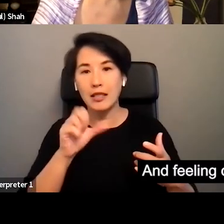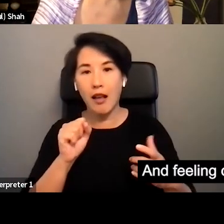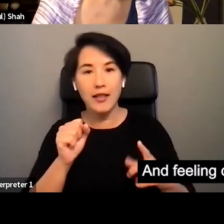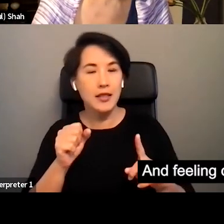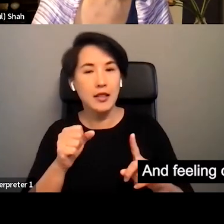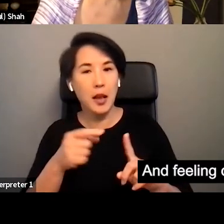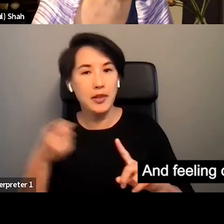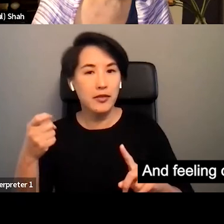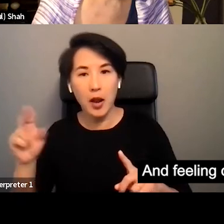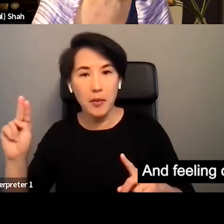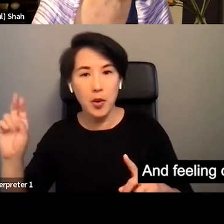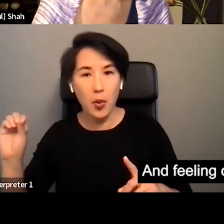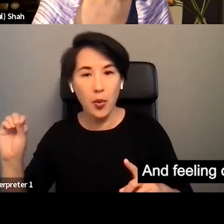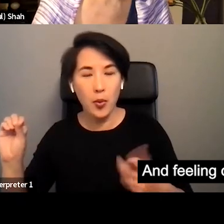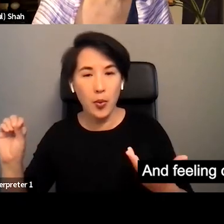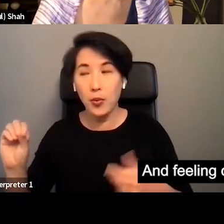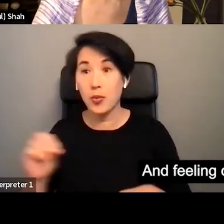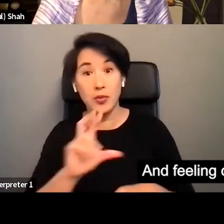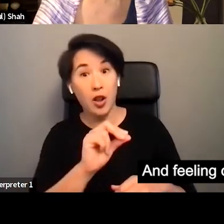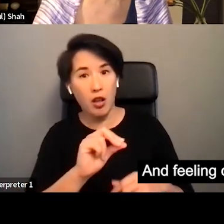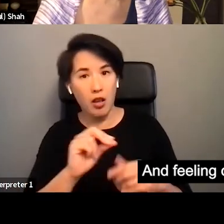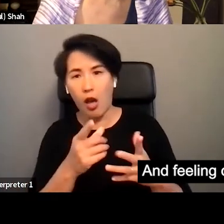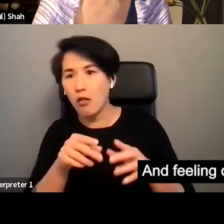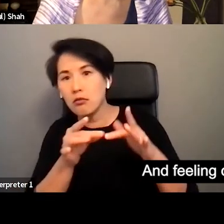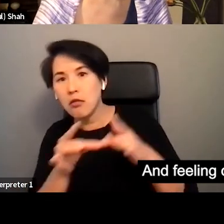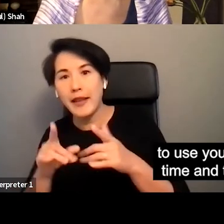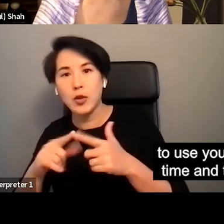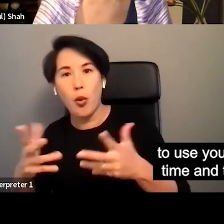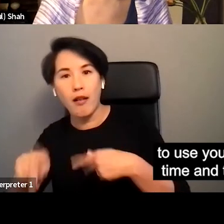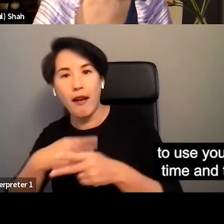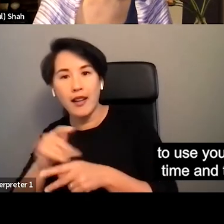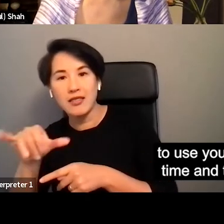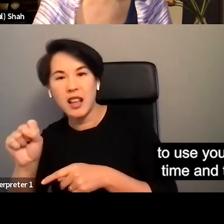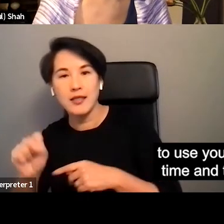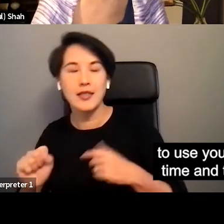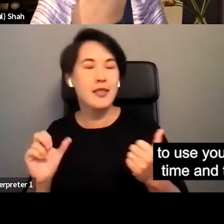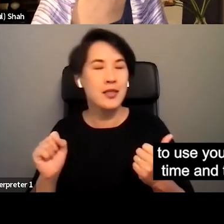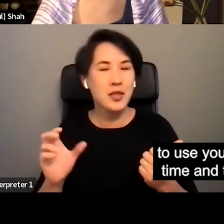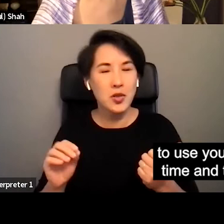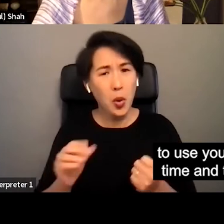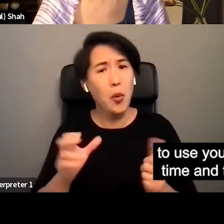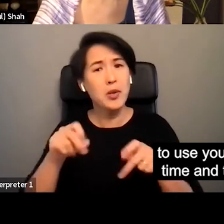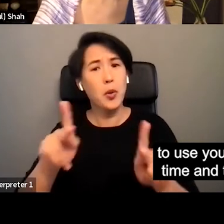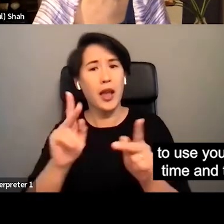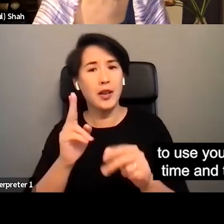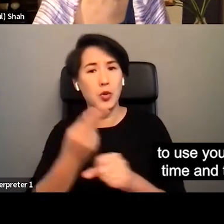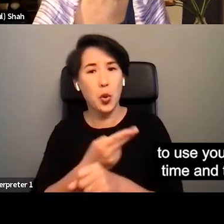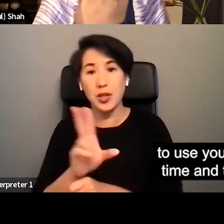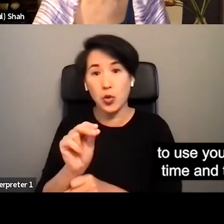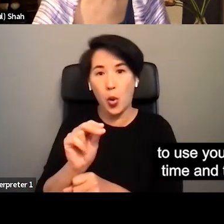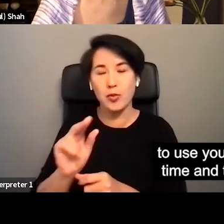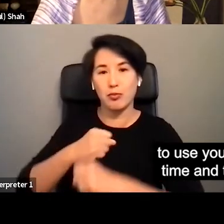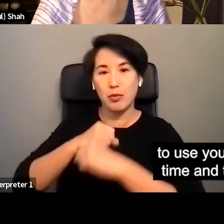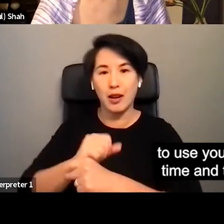And feeling okay, it's really hard to say, I mean, to use your no to protect your time and to